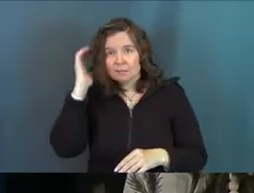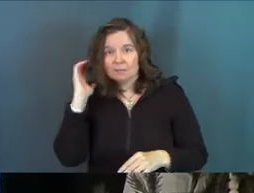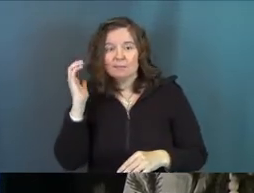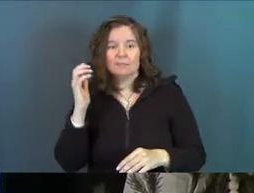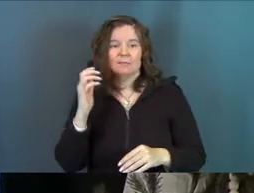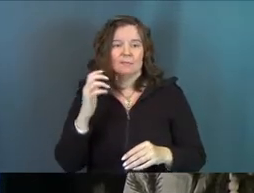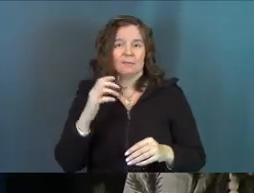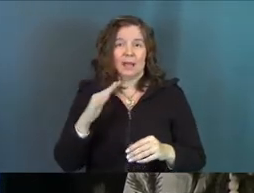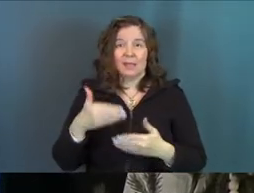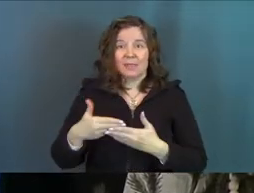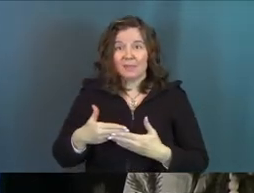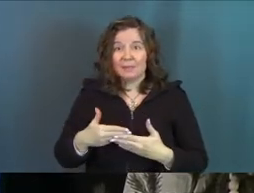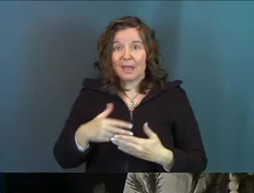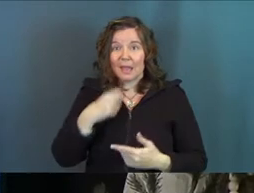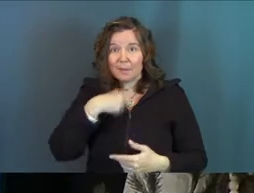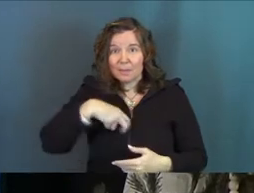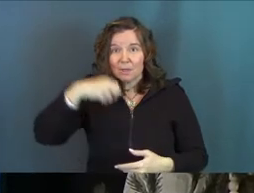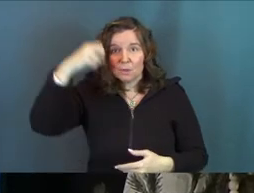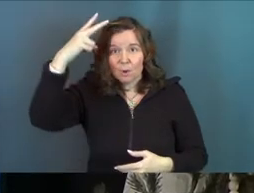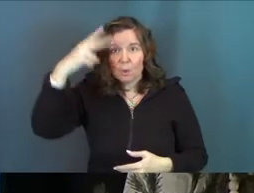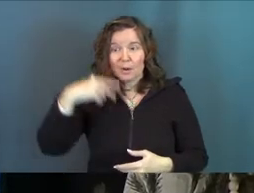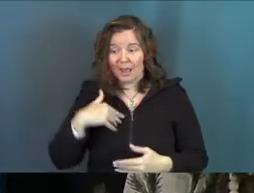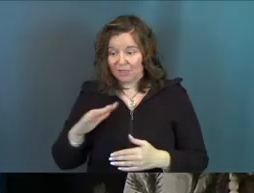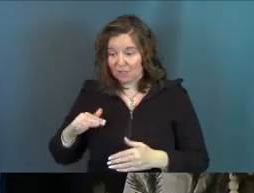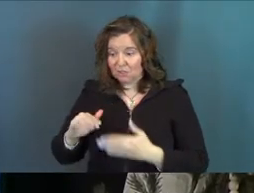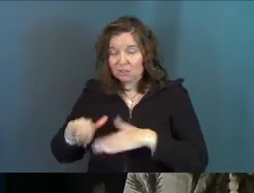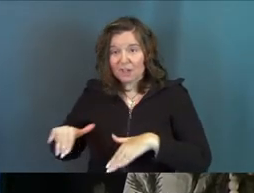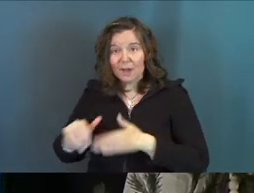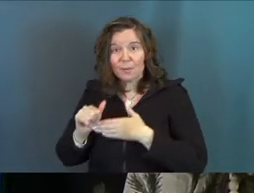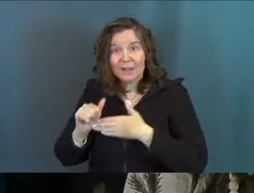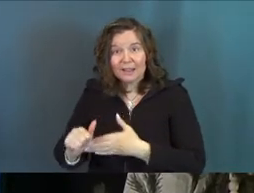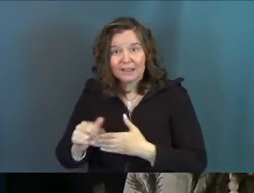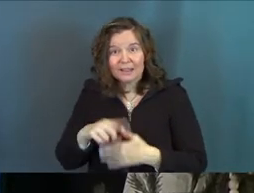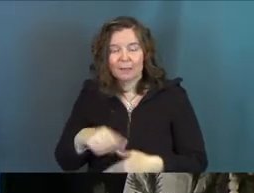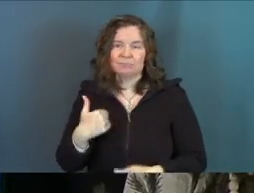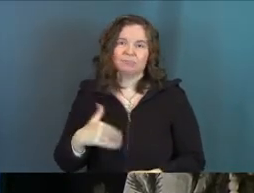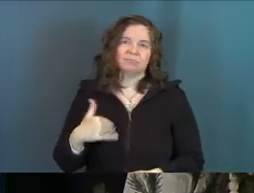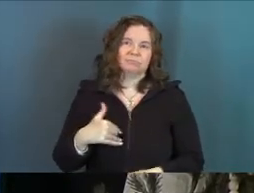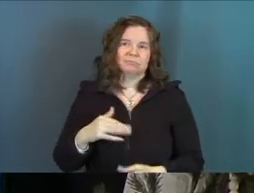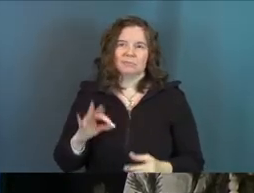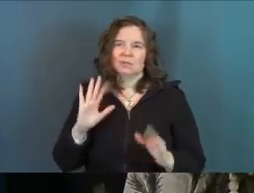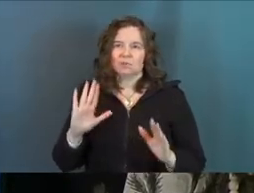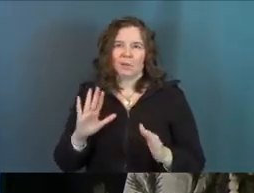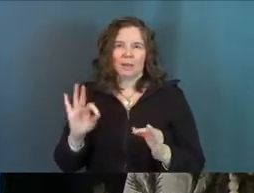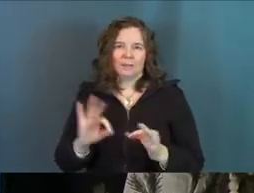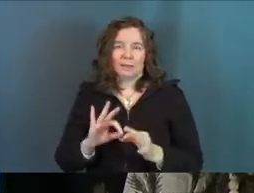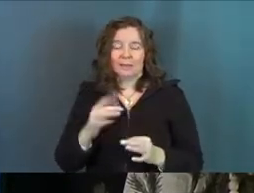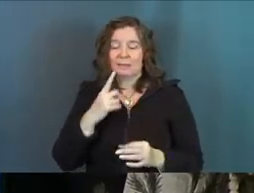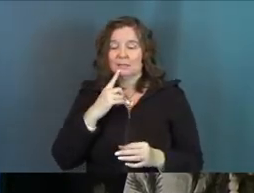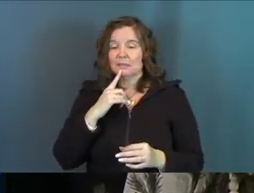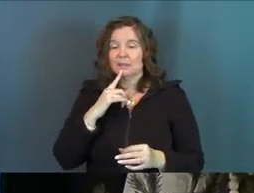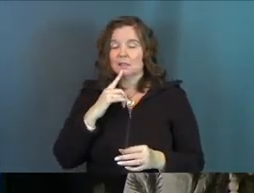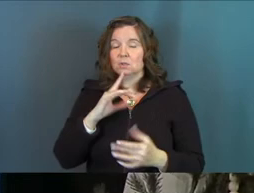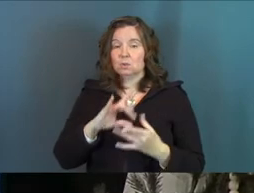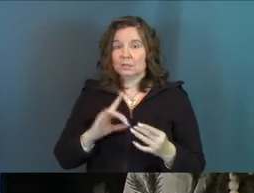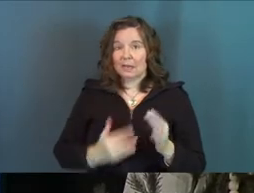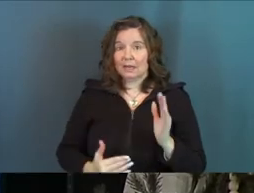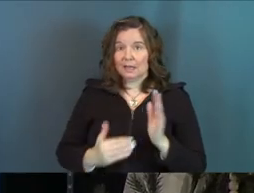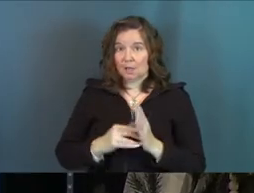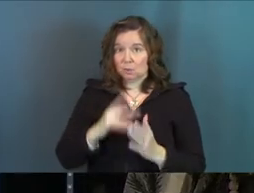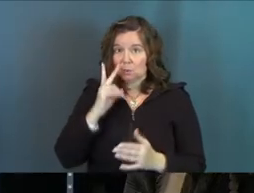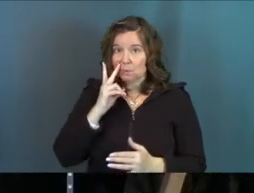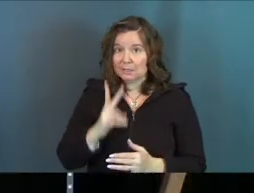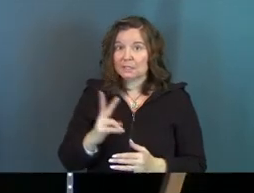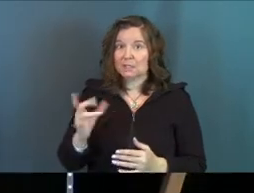goat and the child will lead them all. Just such a cool picture. So also it goes on in Isaiah 65 to reiterate that. So we